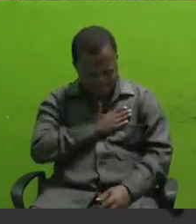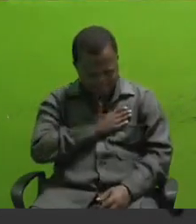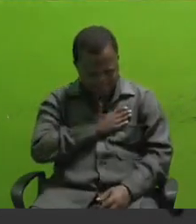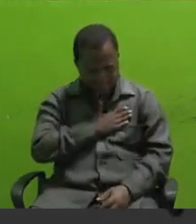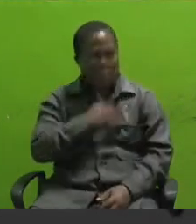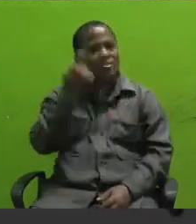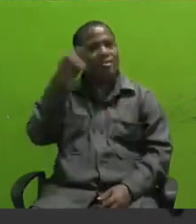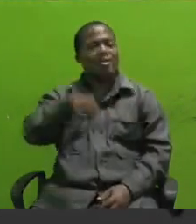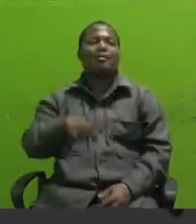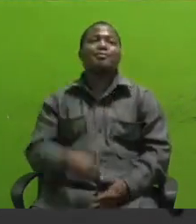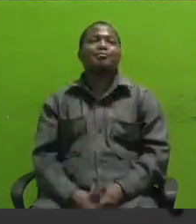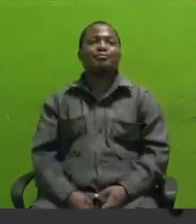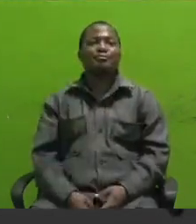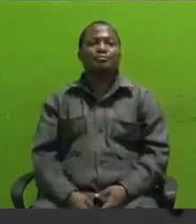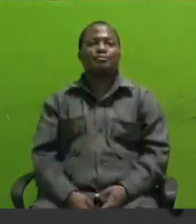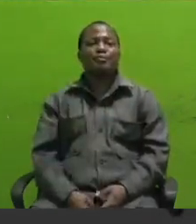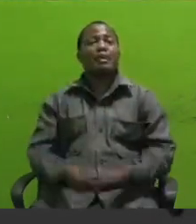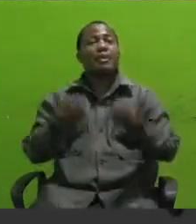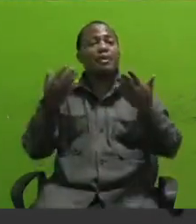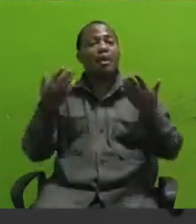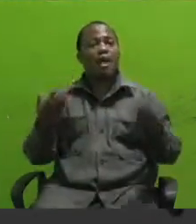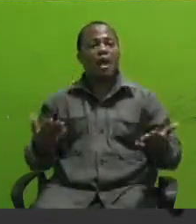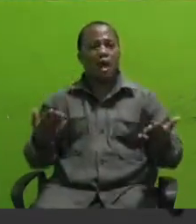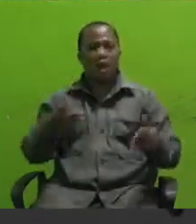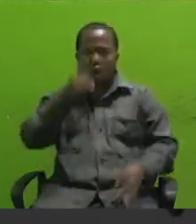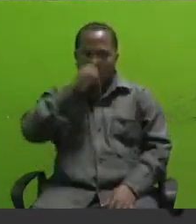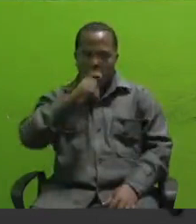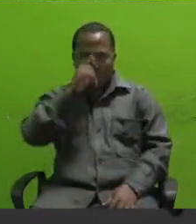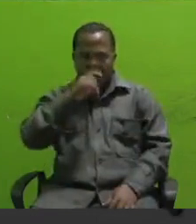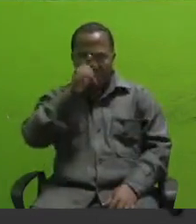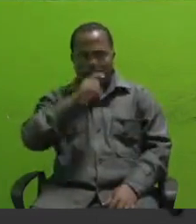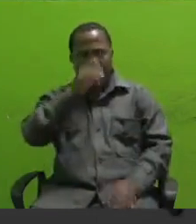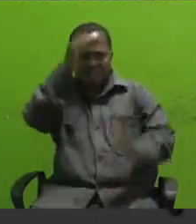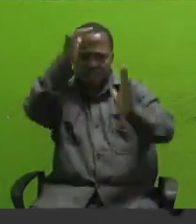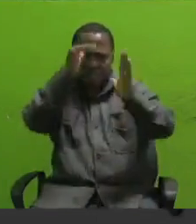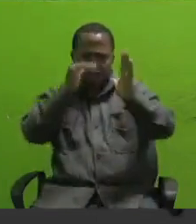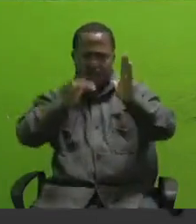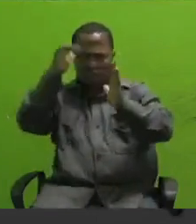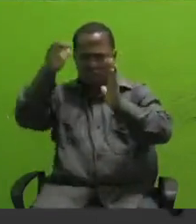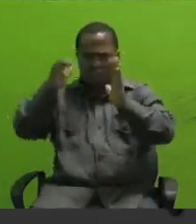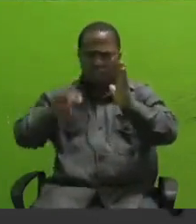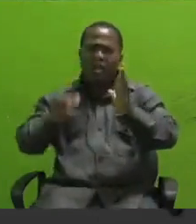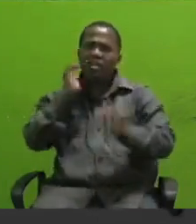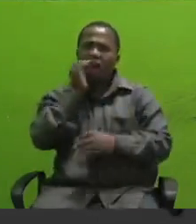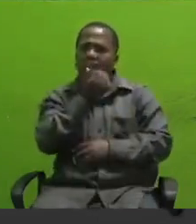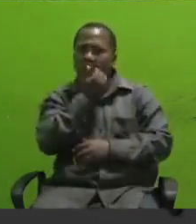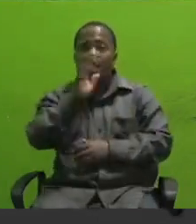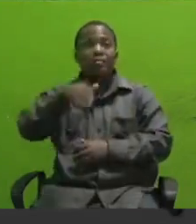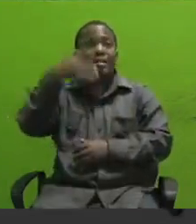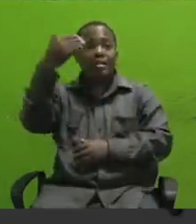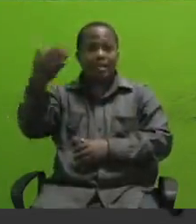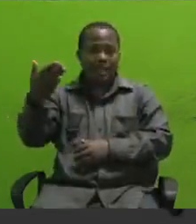Thank you very much, my dear. Now, observe the following events carefully,